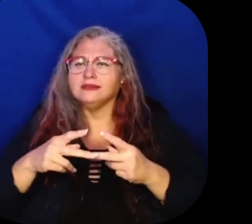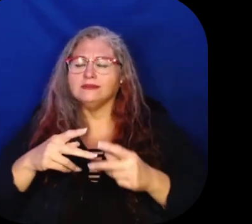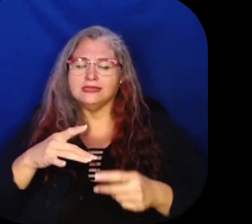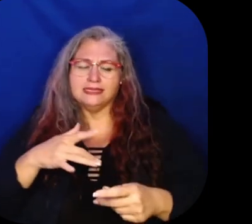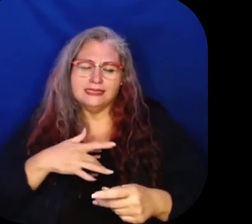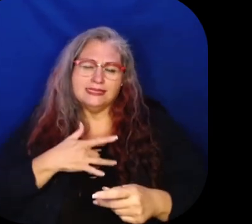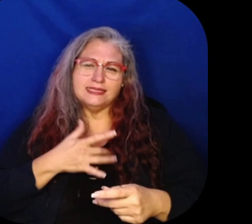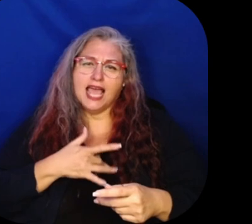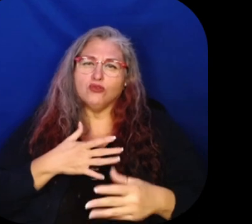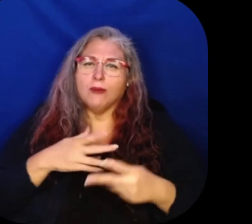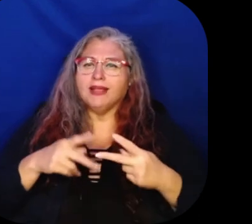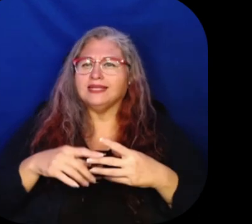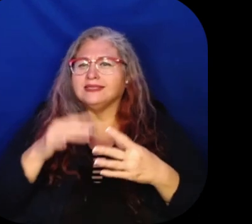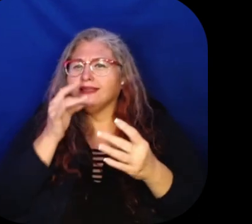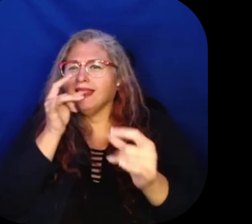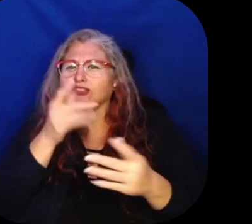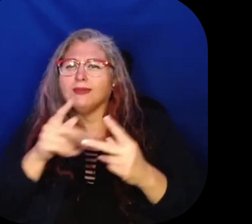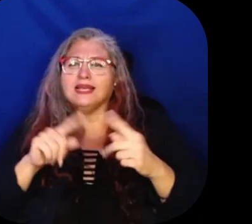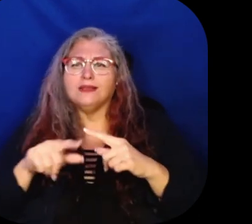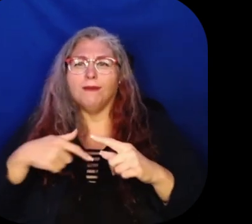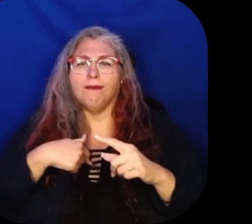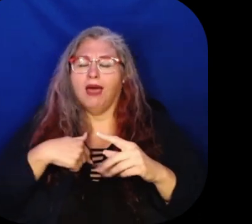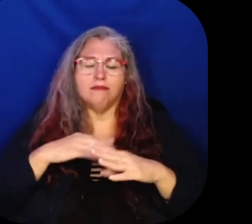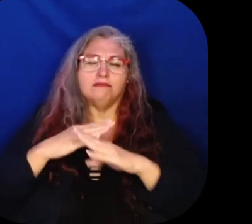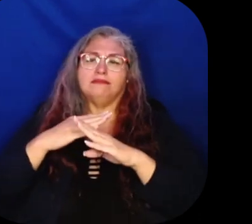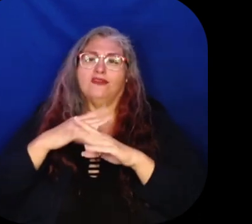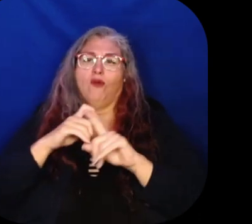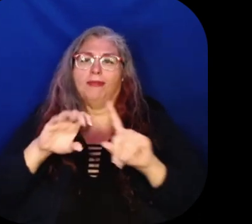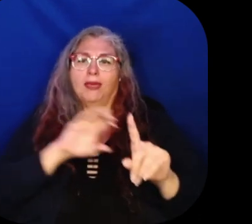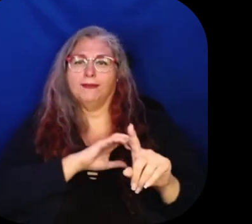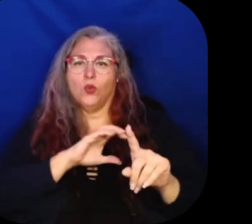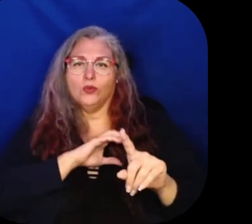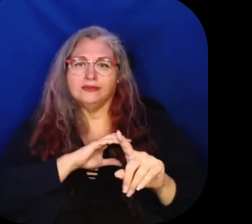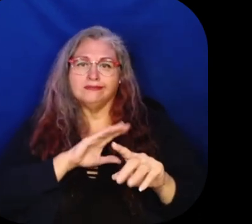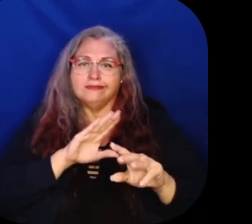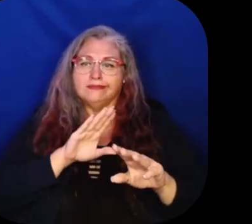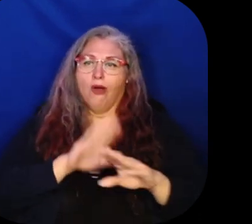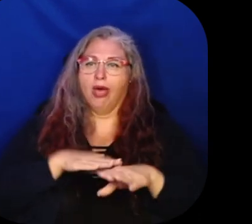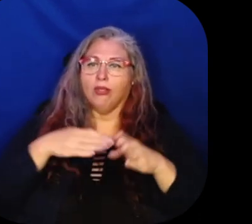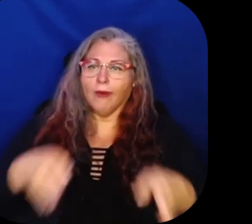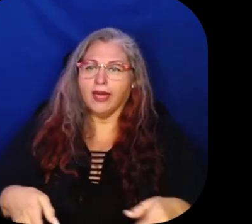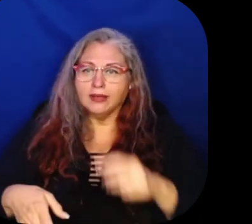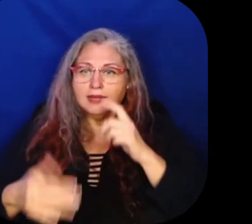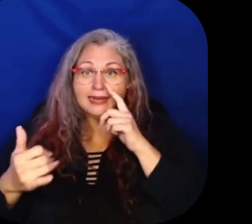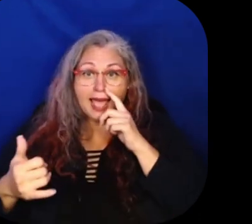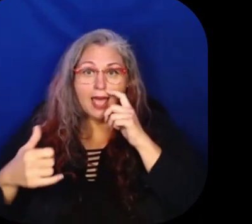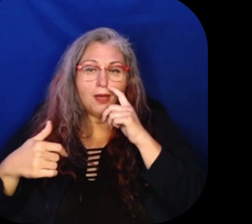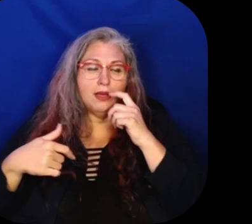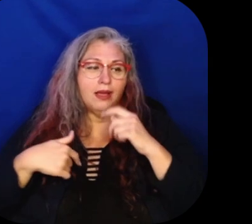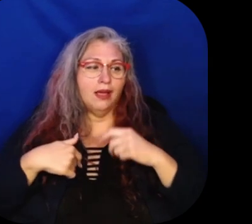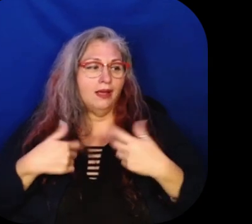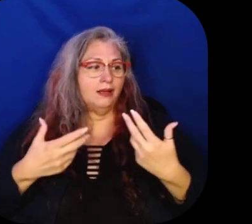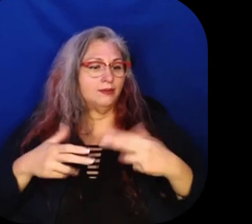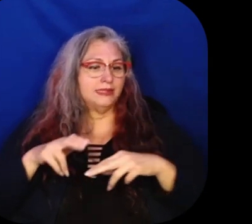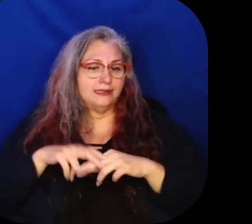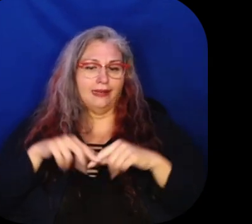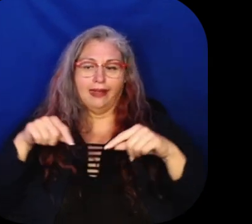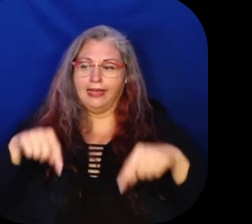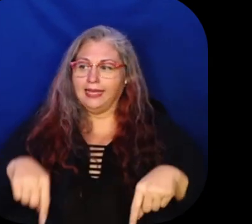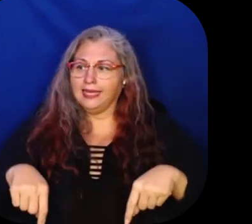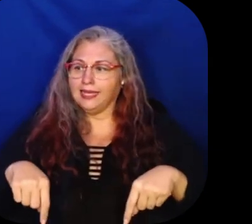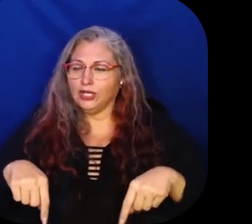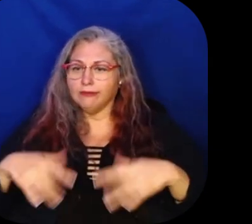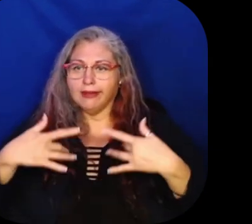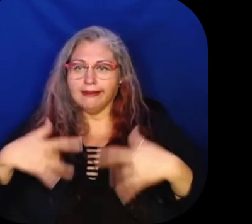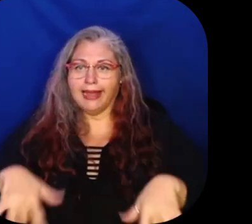delicious place. But I got stopped by the police on the way. And now I'm just sitting naked in my